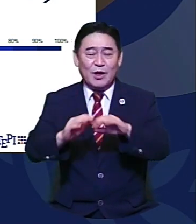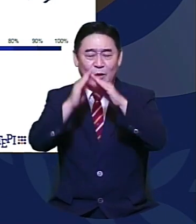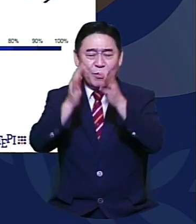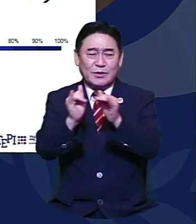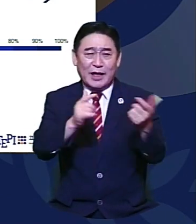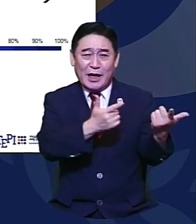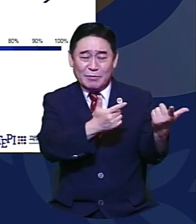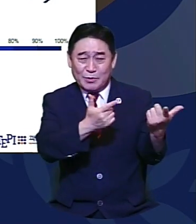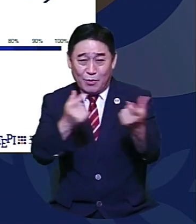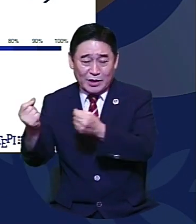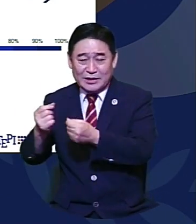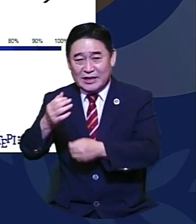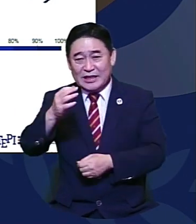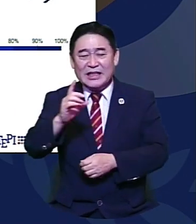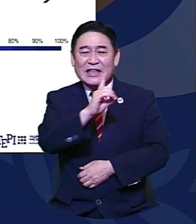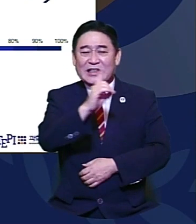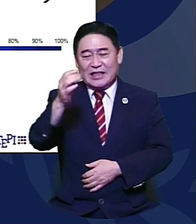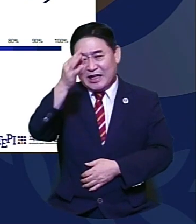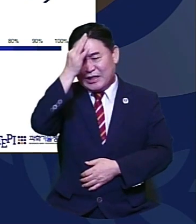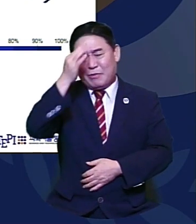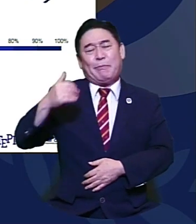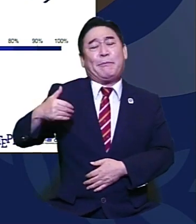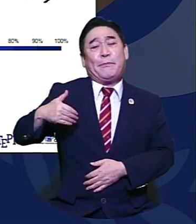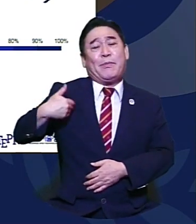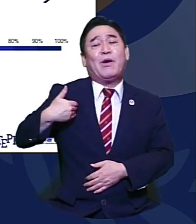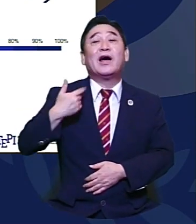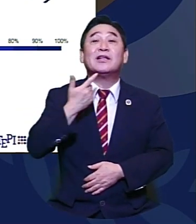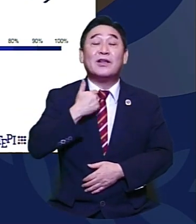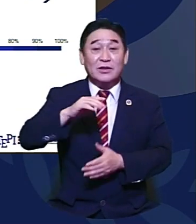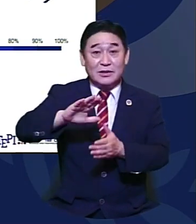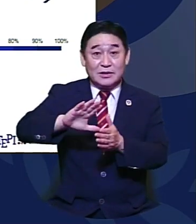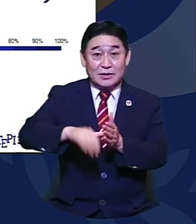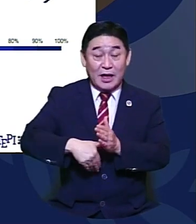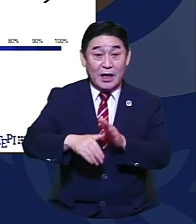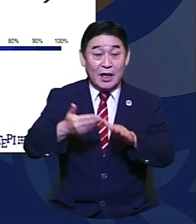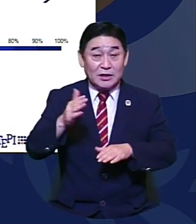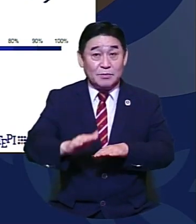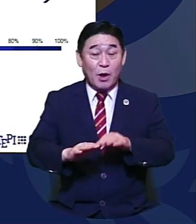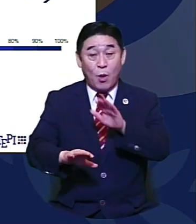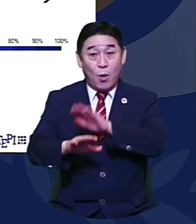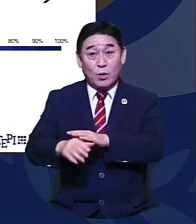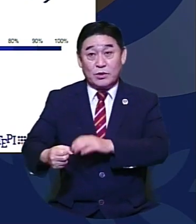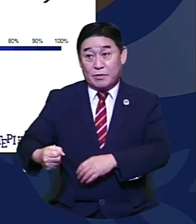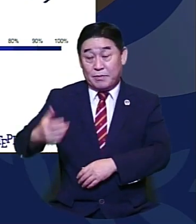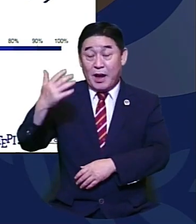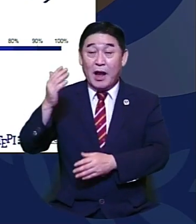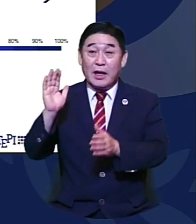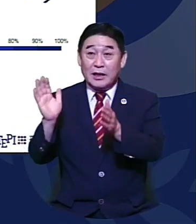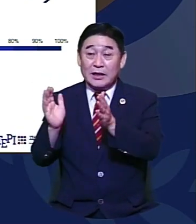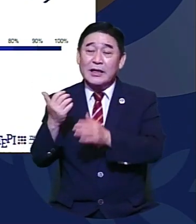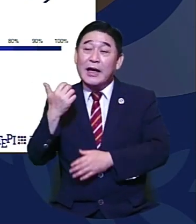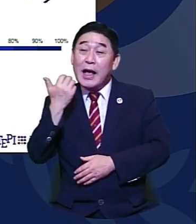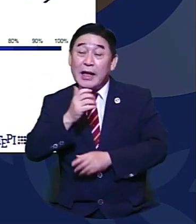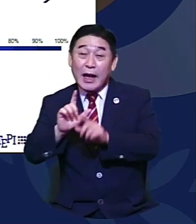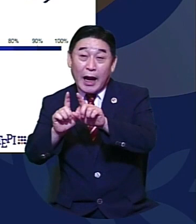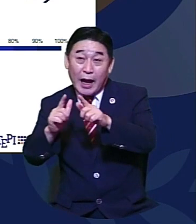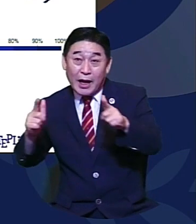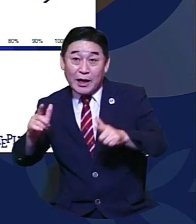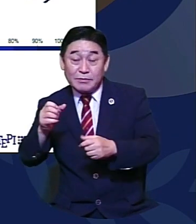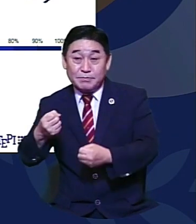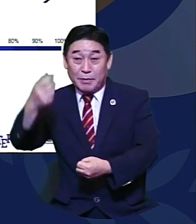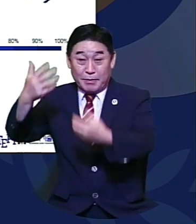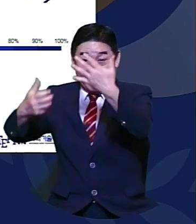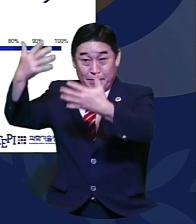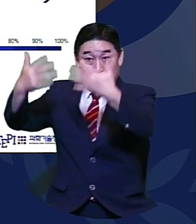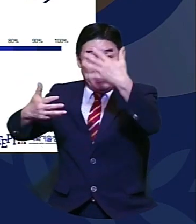about the technology. But the right-hand side, we can see very colorful pictures and different types of colors. The levels of colors are so